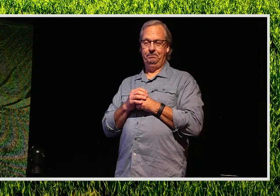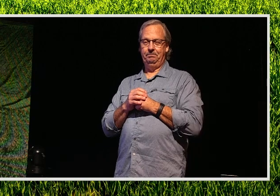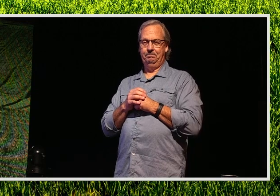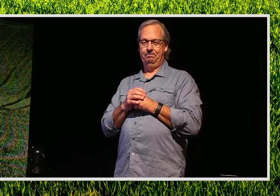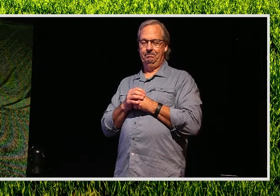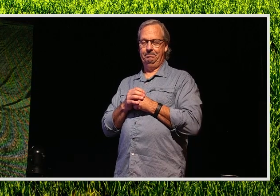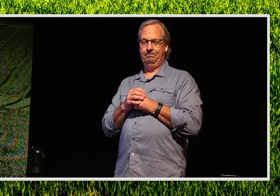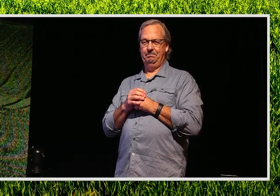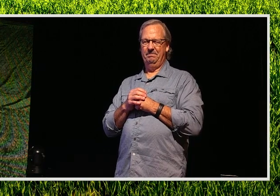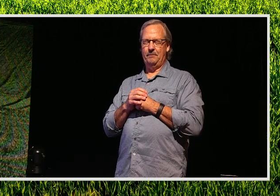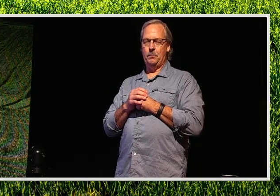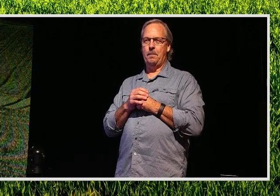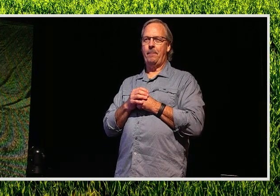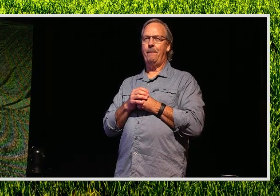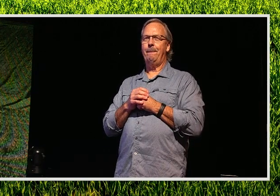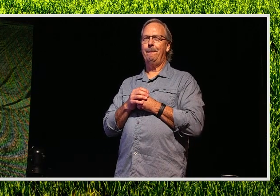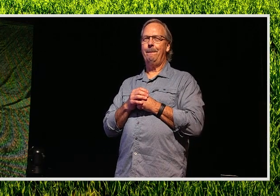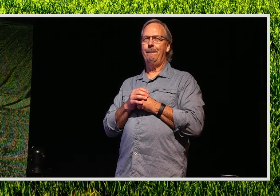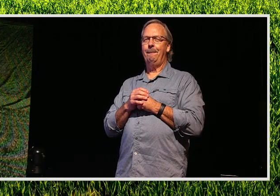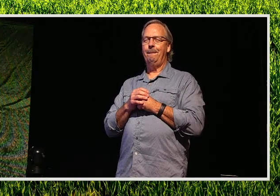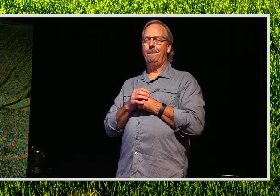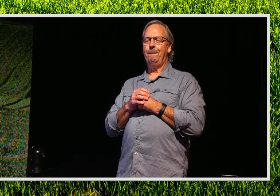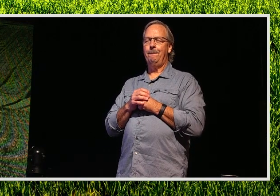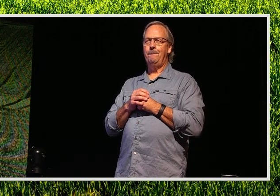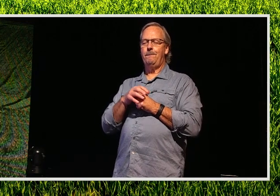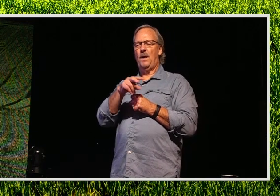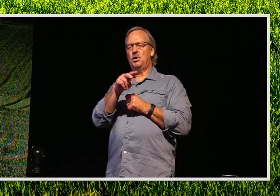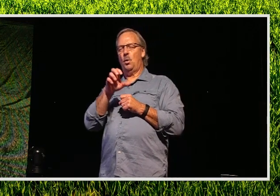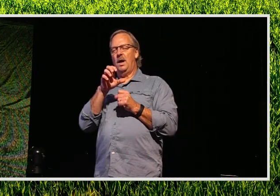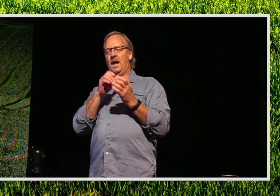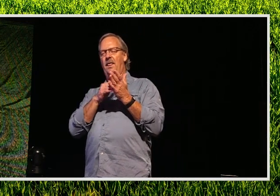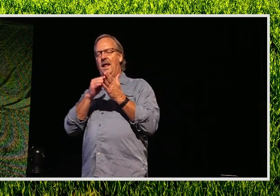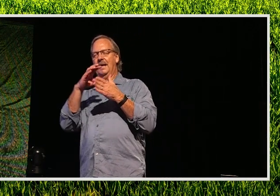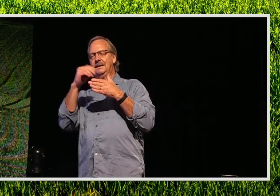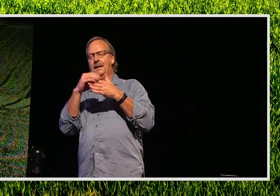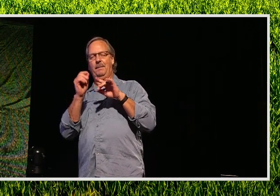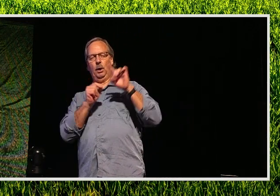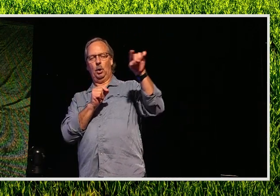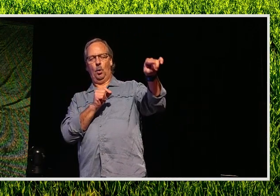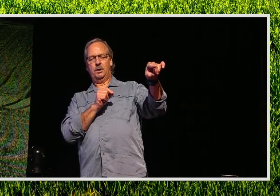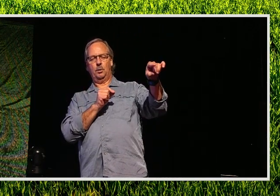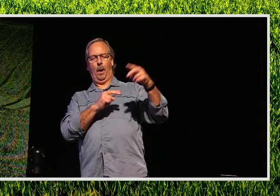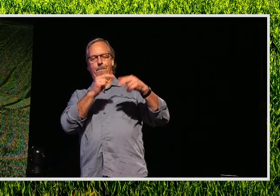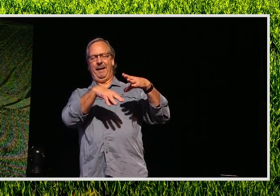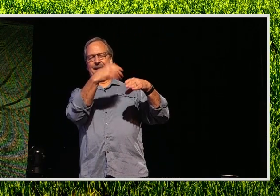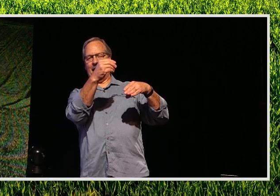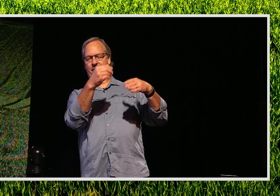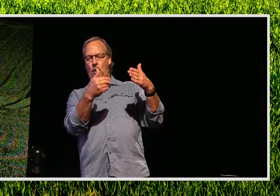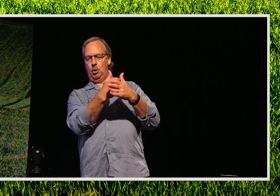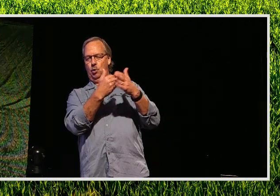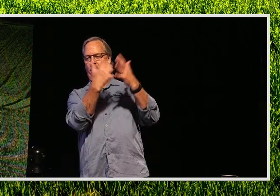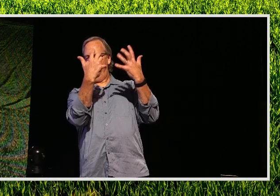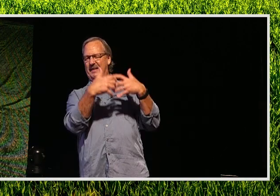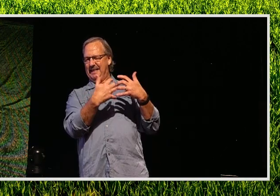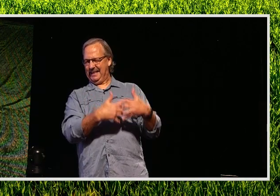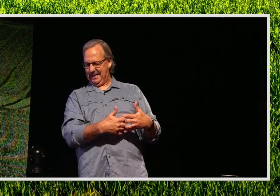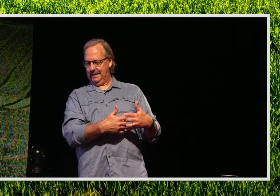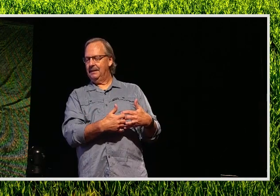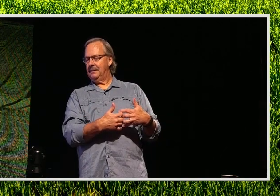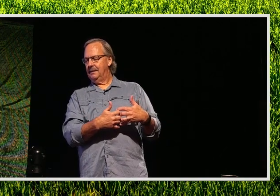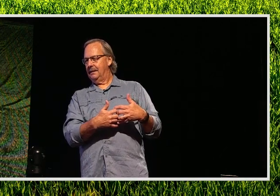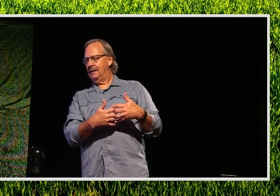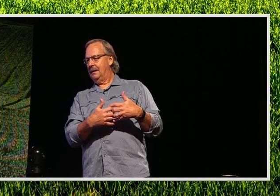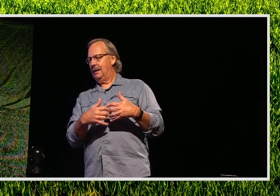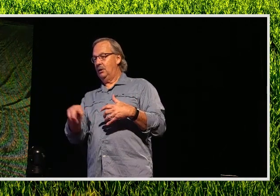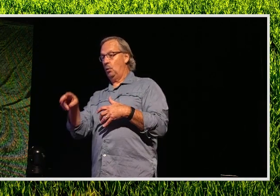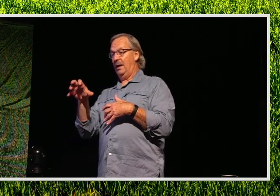So for what we use the money for, $200,000 of the money will be going towards our build out for our new facility. $200,000 will be going